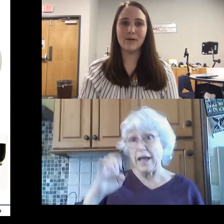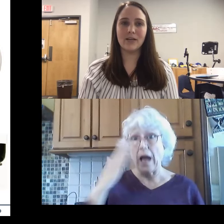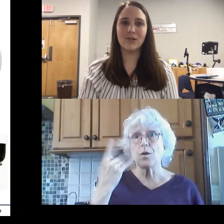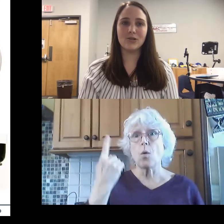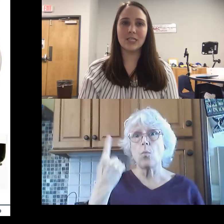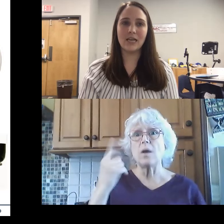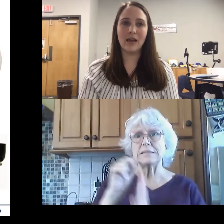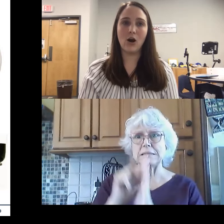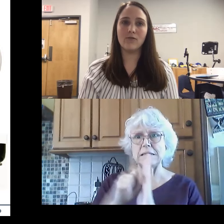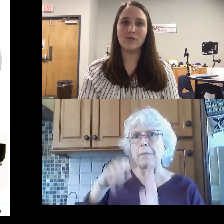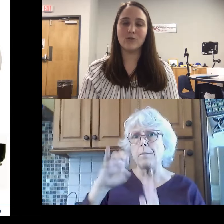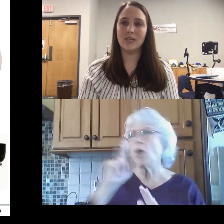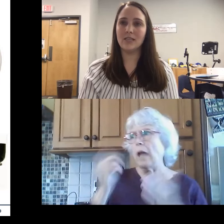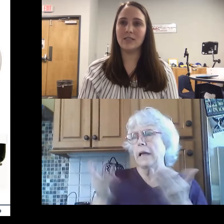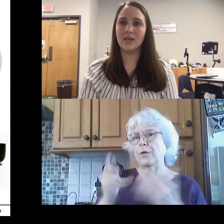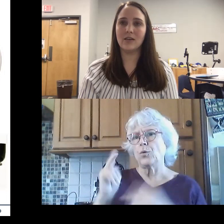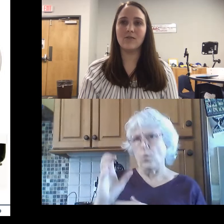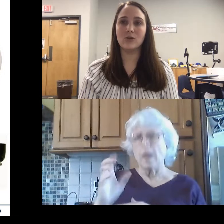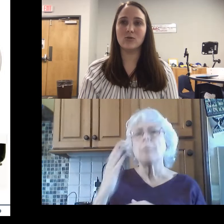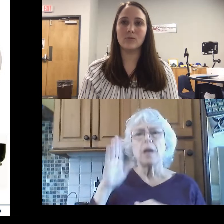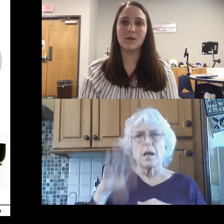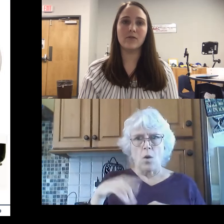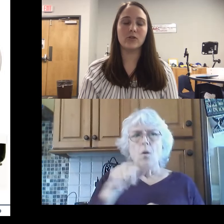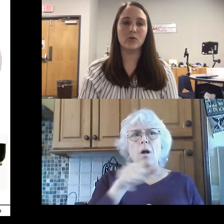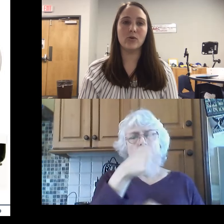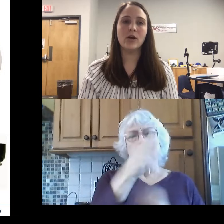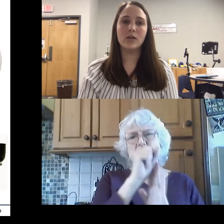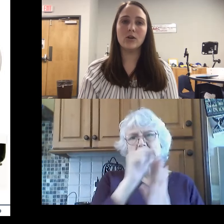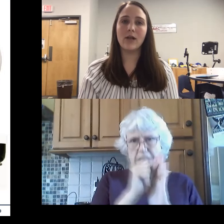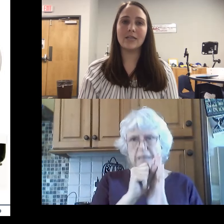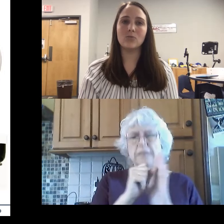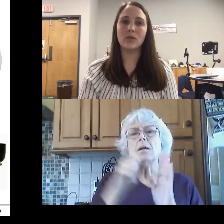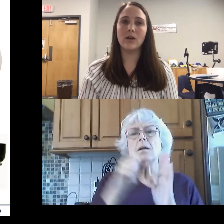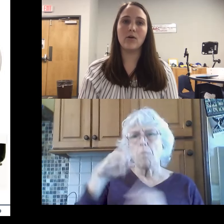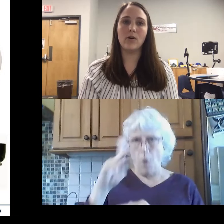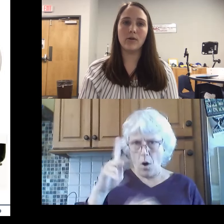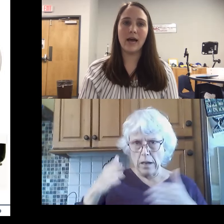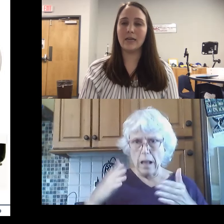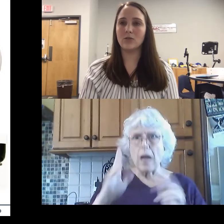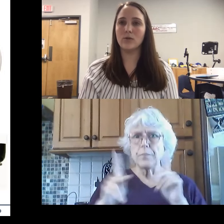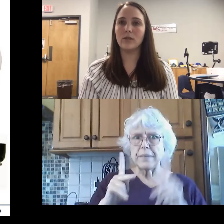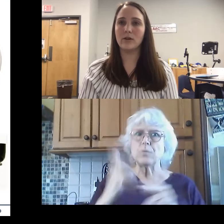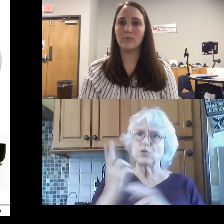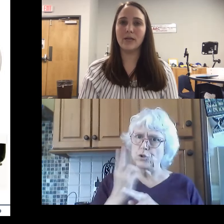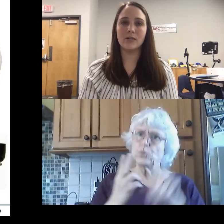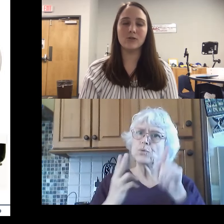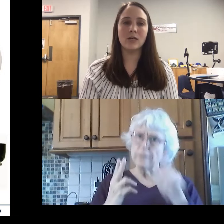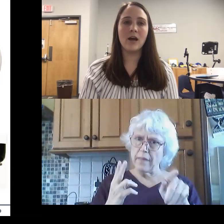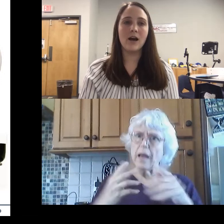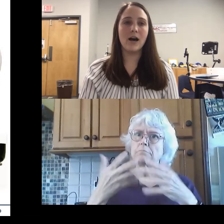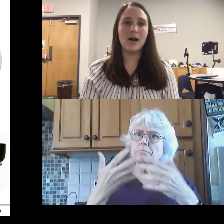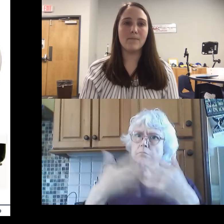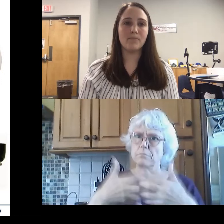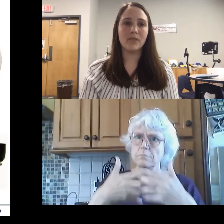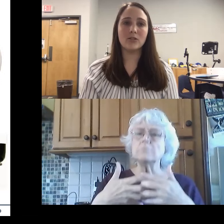Carolina, but another state that offers these to individuals be able to utilize when they go on hikes with their peers.